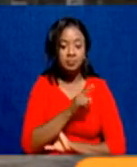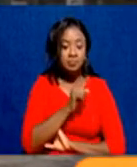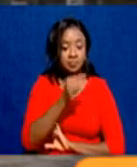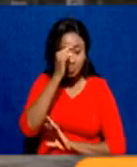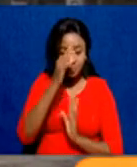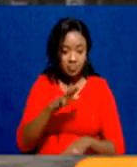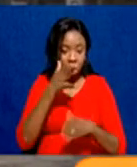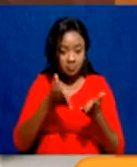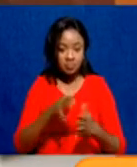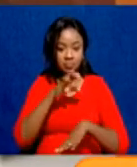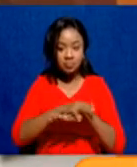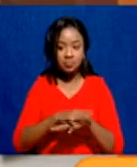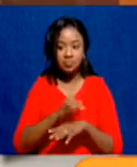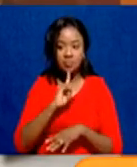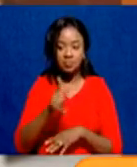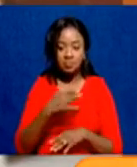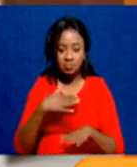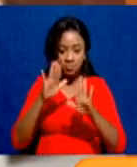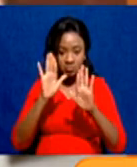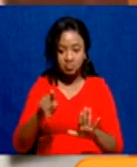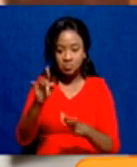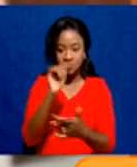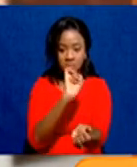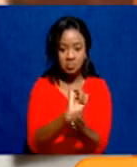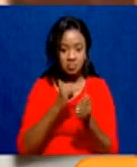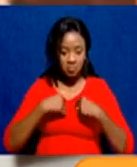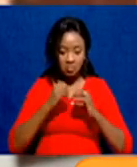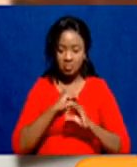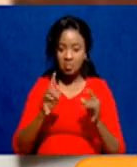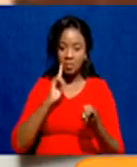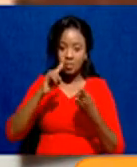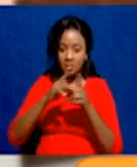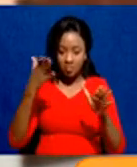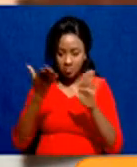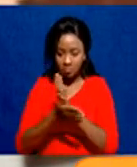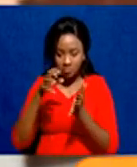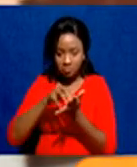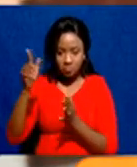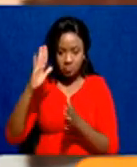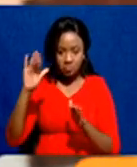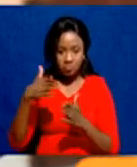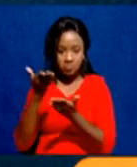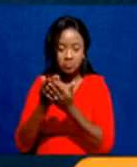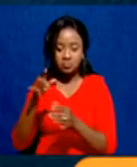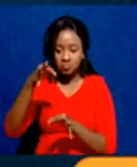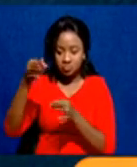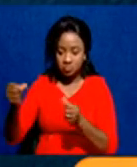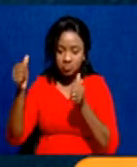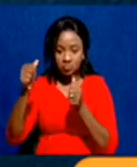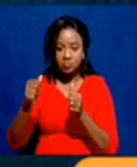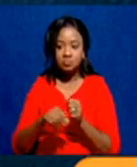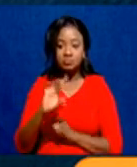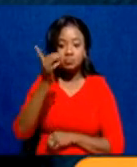since obtained a stay order to stop his arrest until a petition he filed in court is determined. In